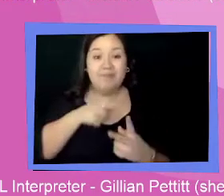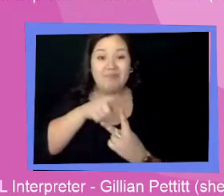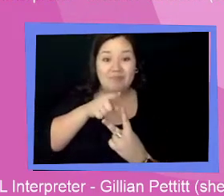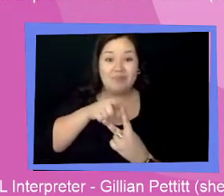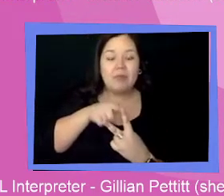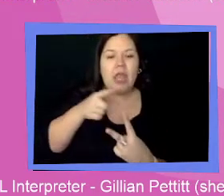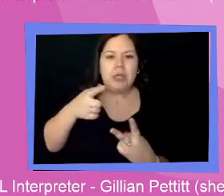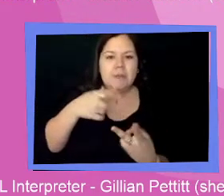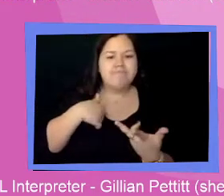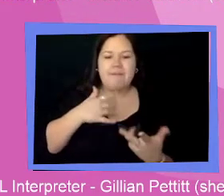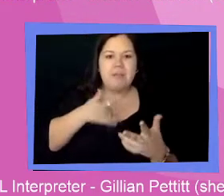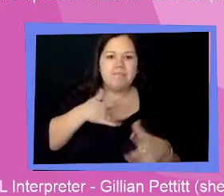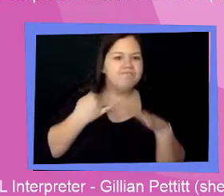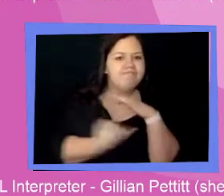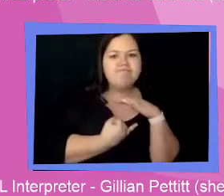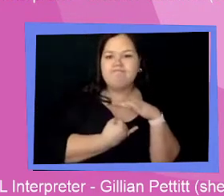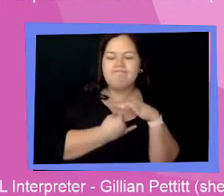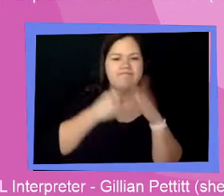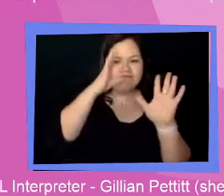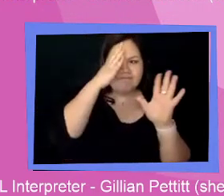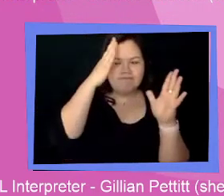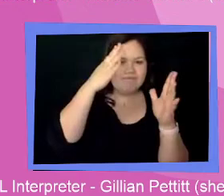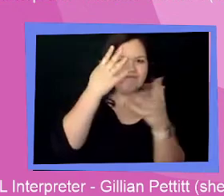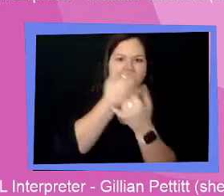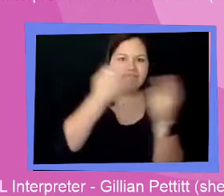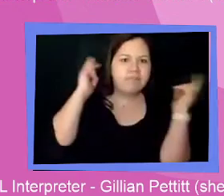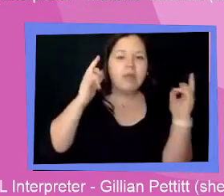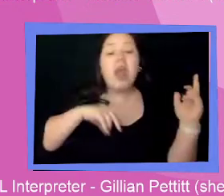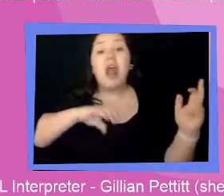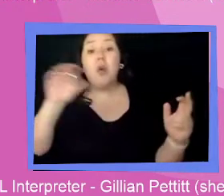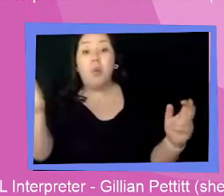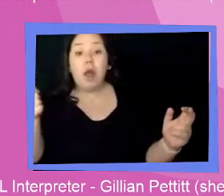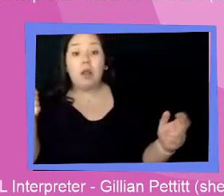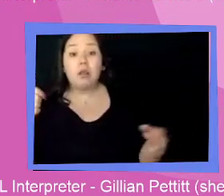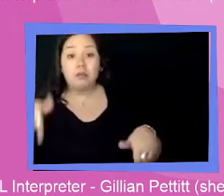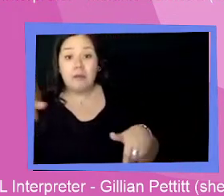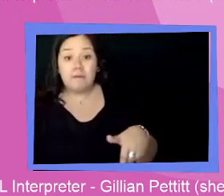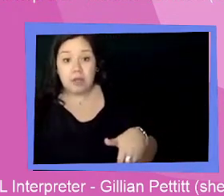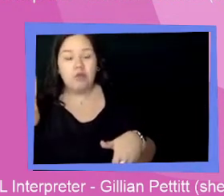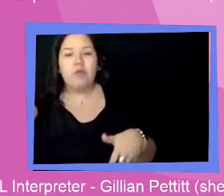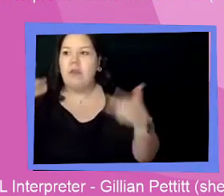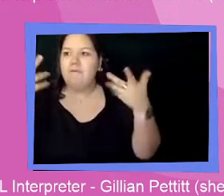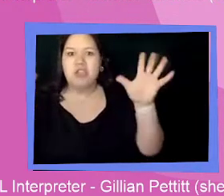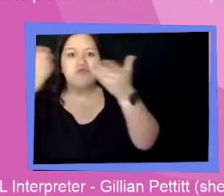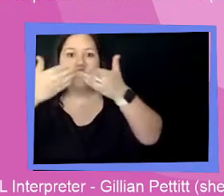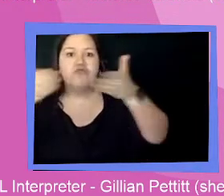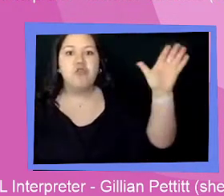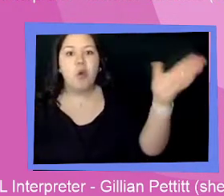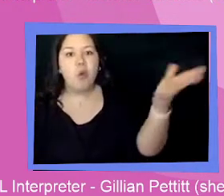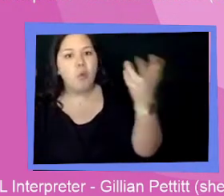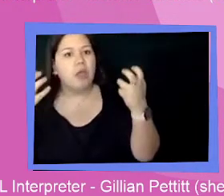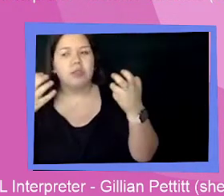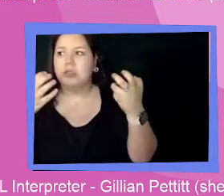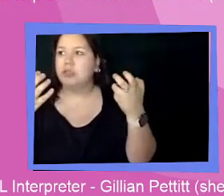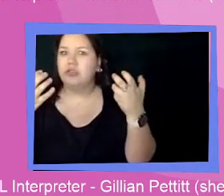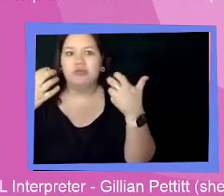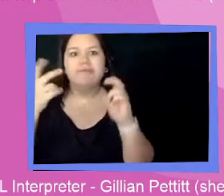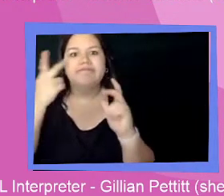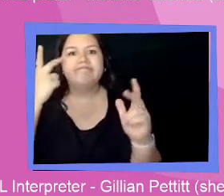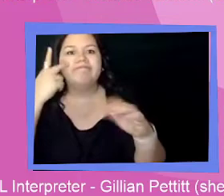chose isolation. And the one in Vancouver has opened all the doors and windows and chose